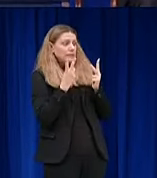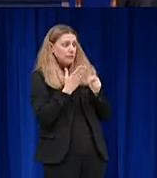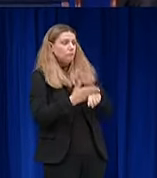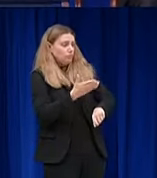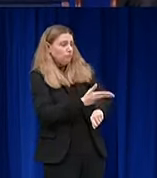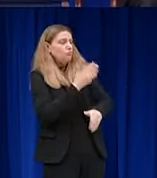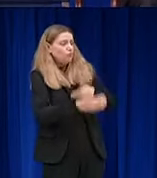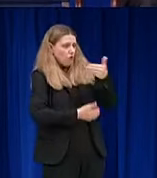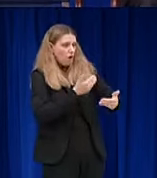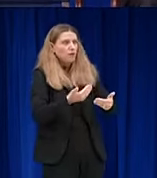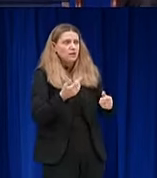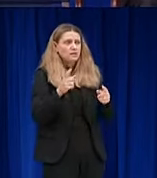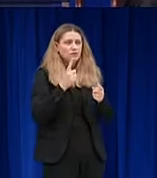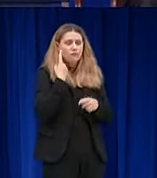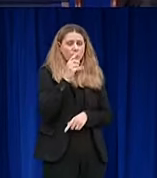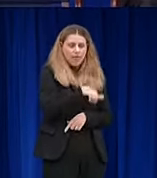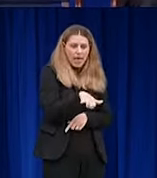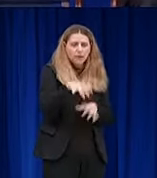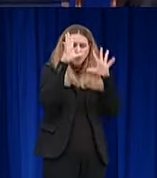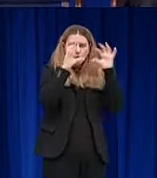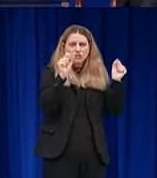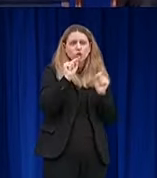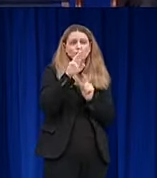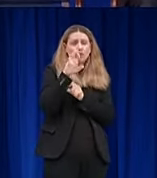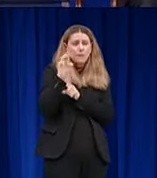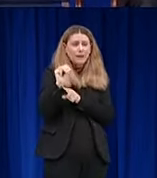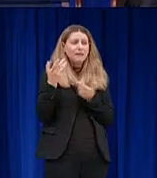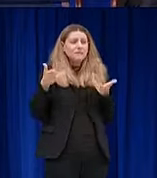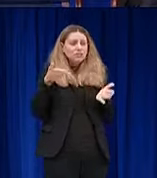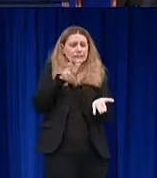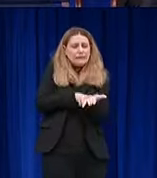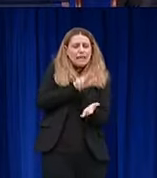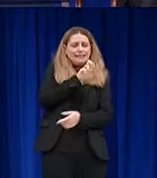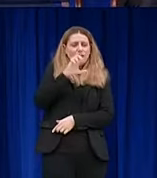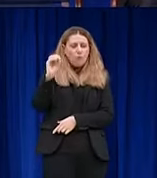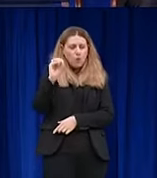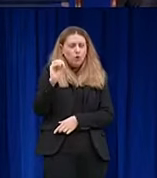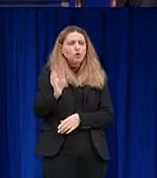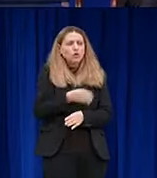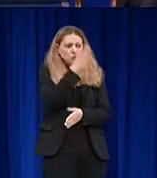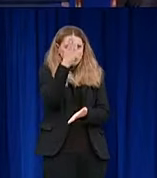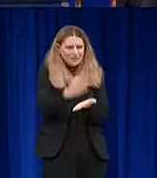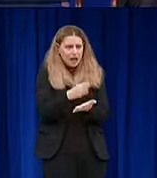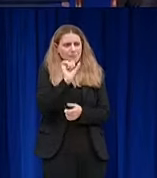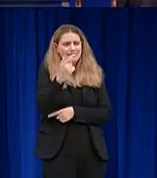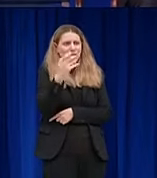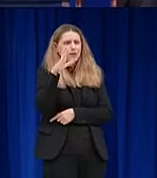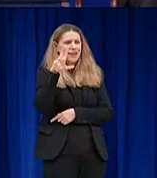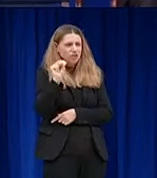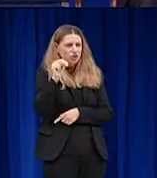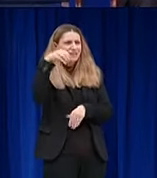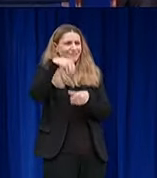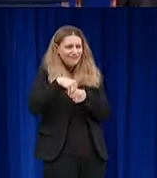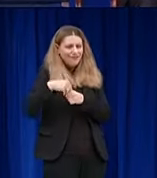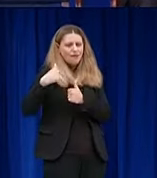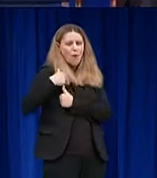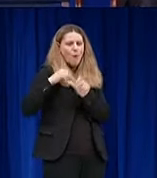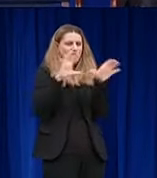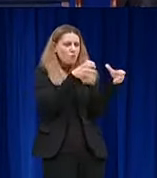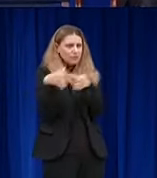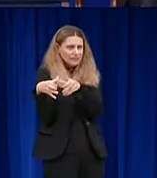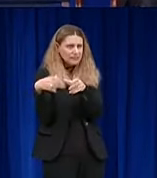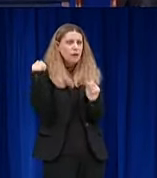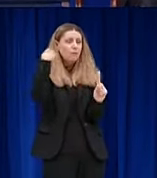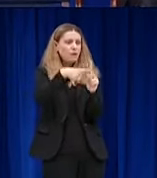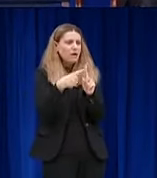force journey. From President Truman signing the executive order to end segregation in the armed forces, to the decision allowing women